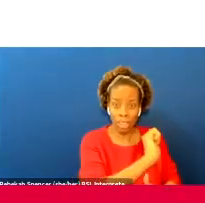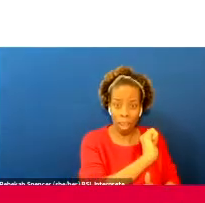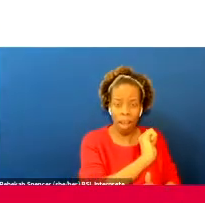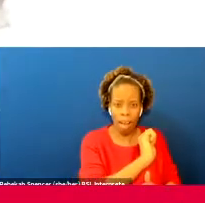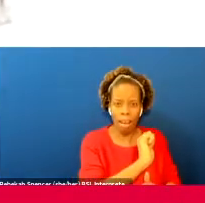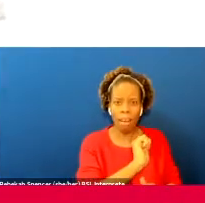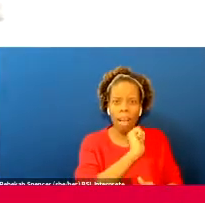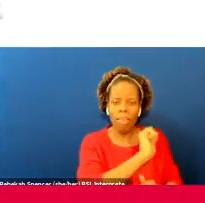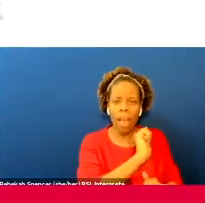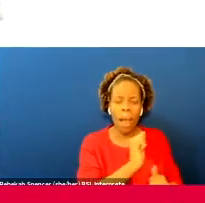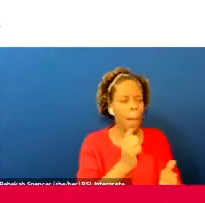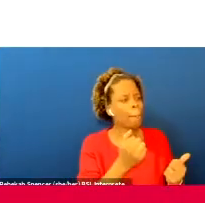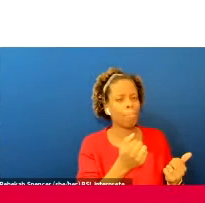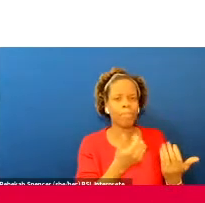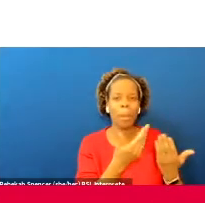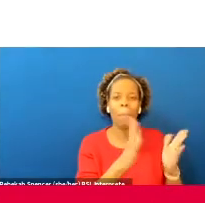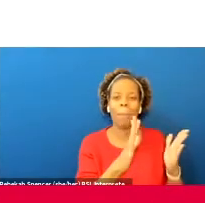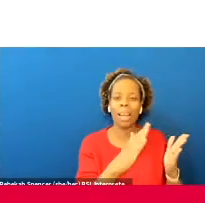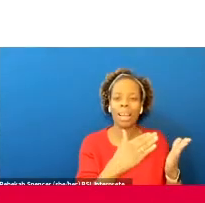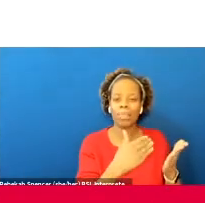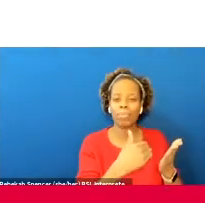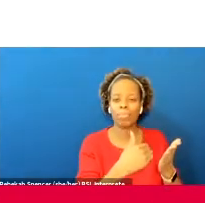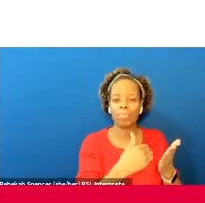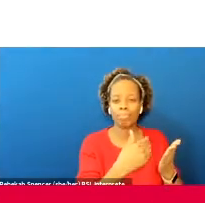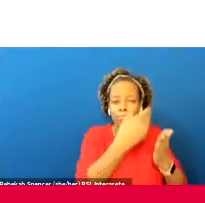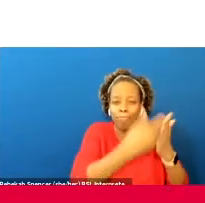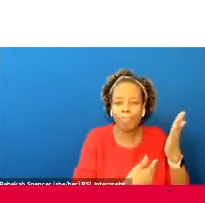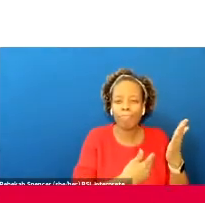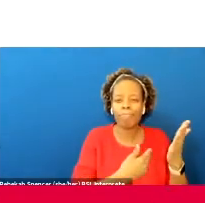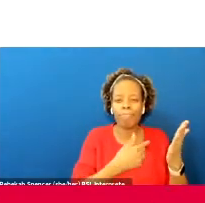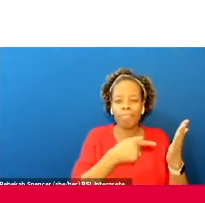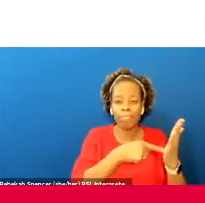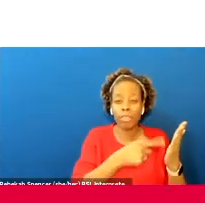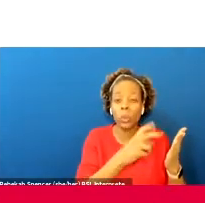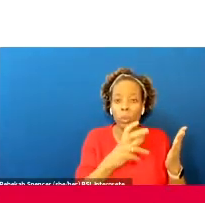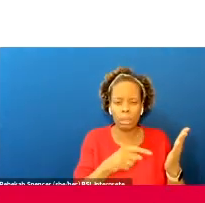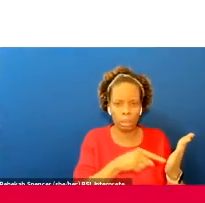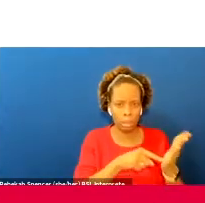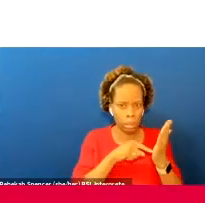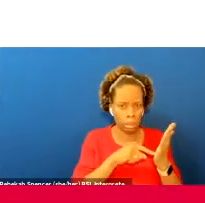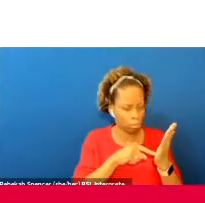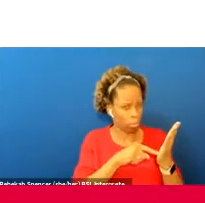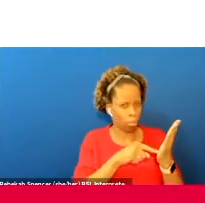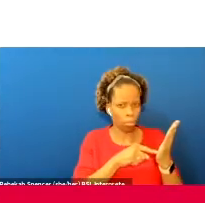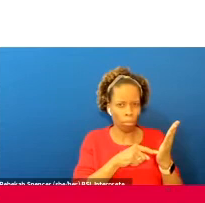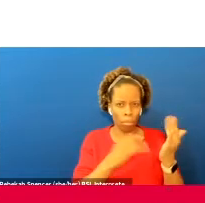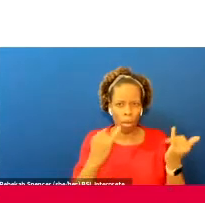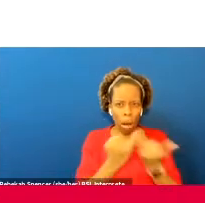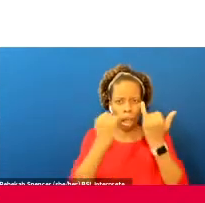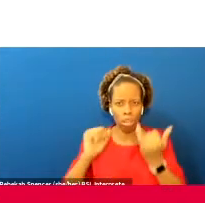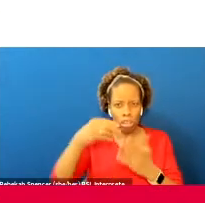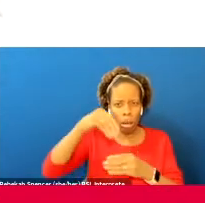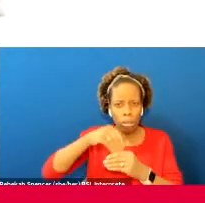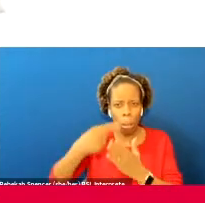public shareholdings list of 2020, they do have investments in companies that contradict their policy. And we had even spoken with